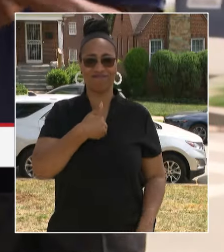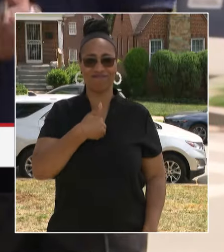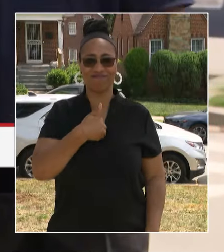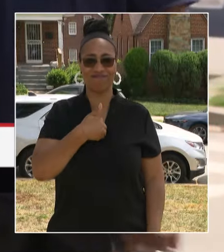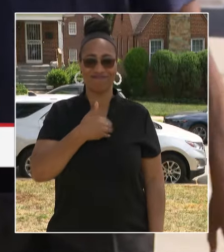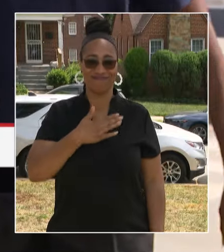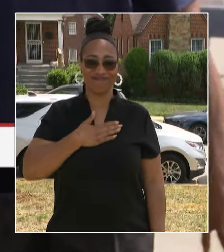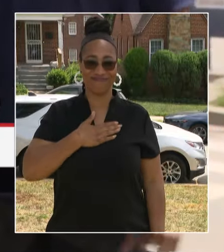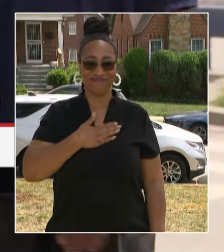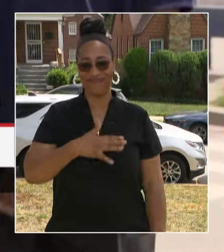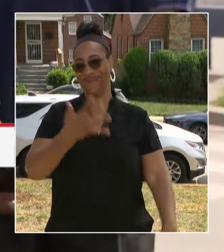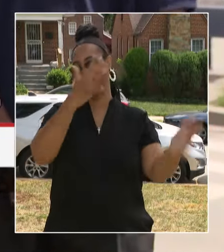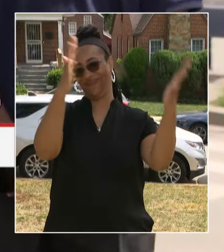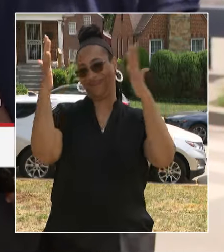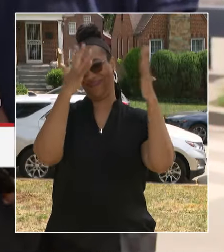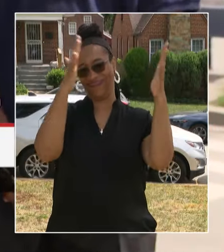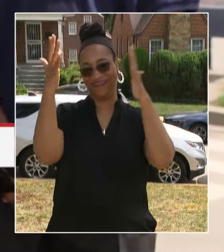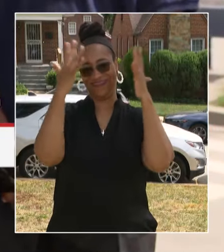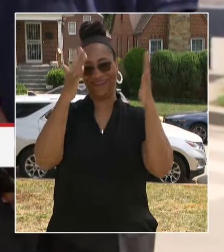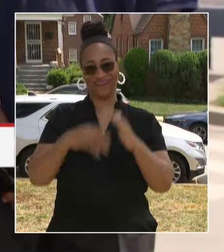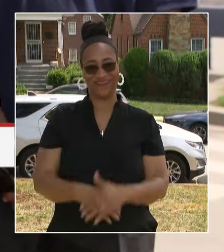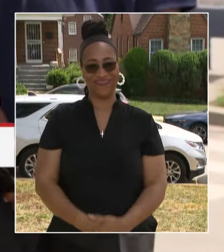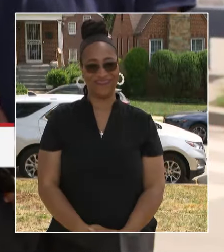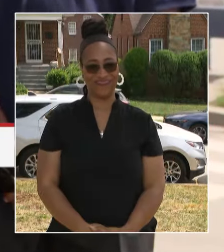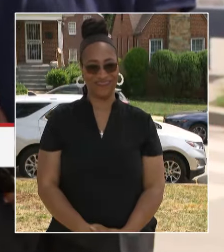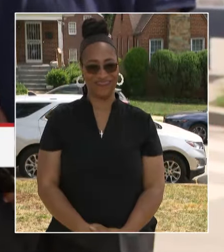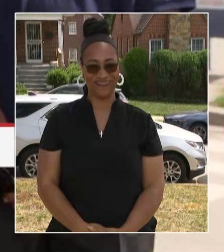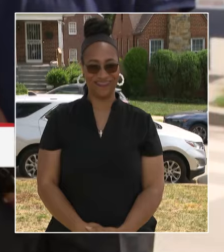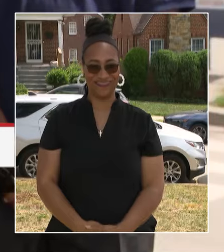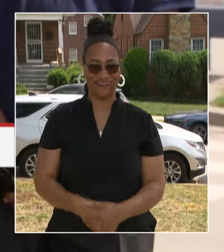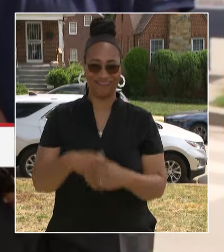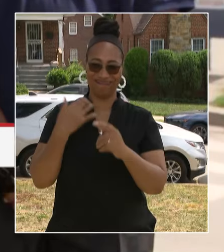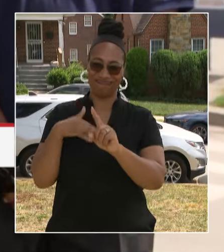for bringing that to this ceremony.